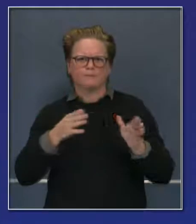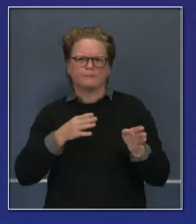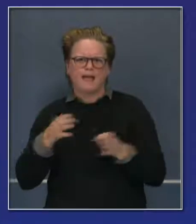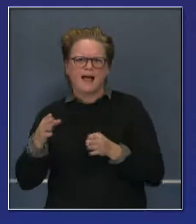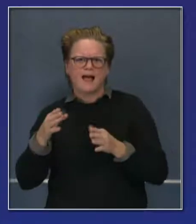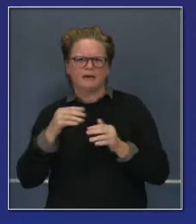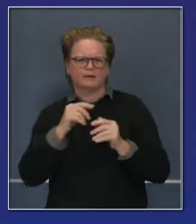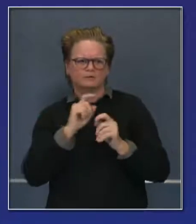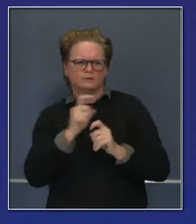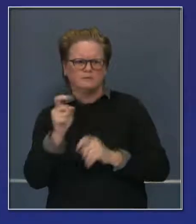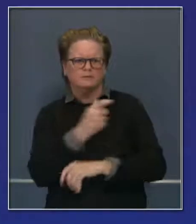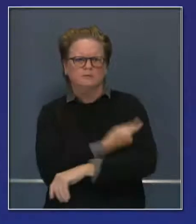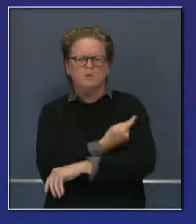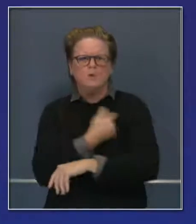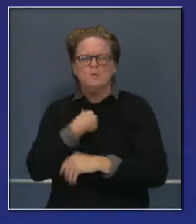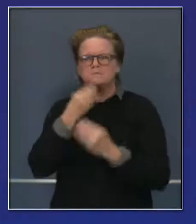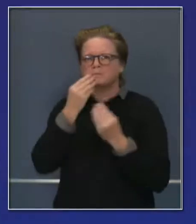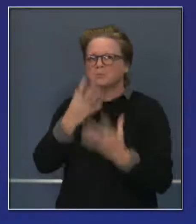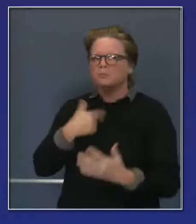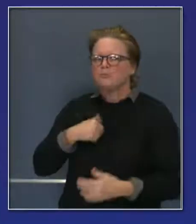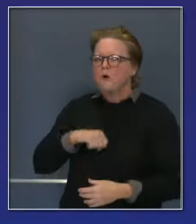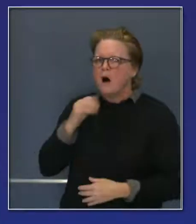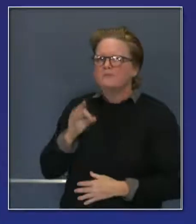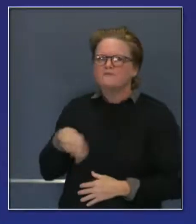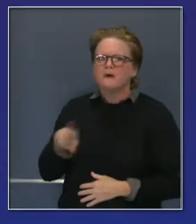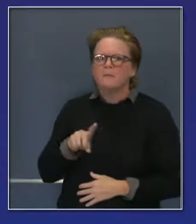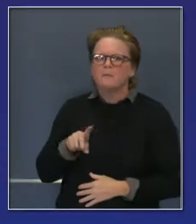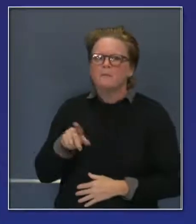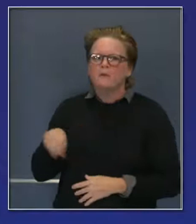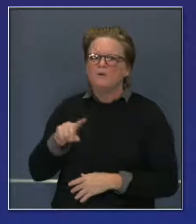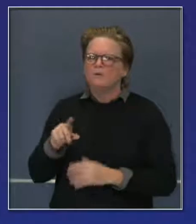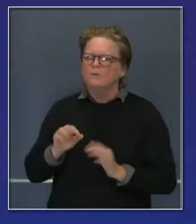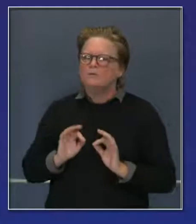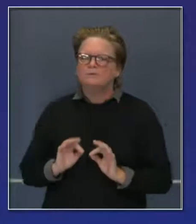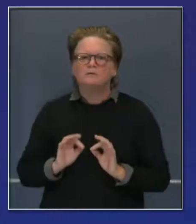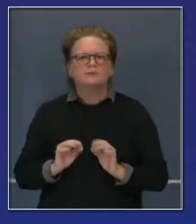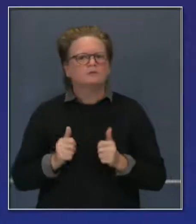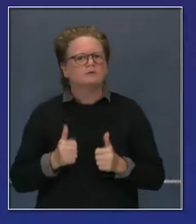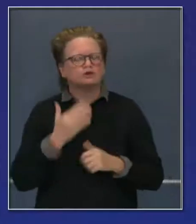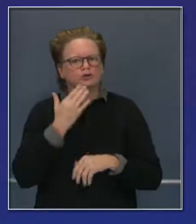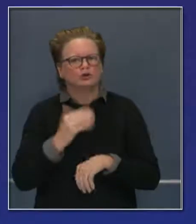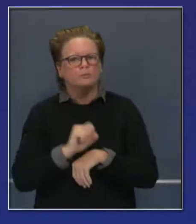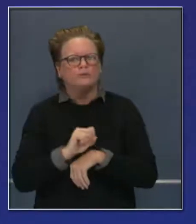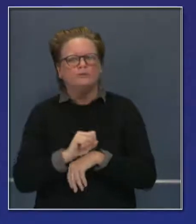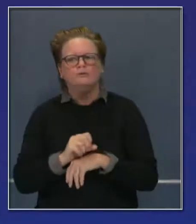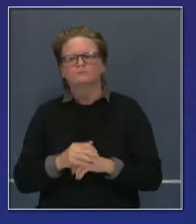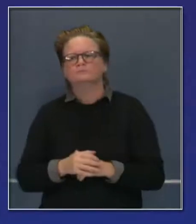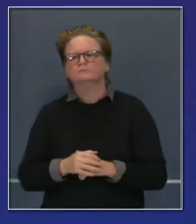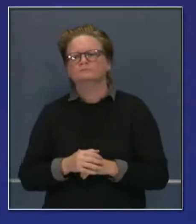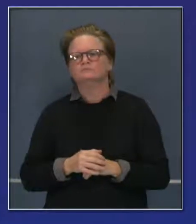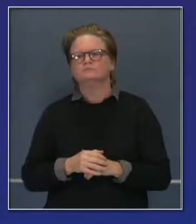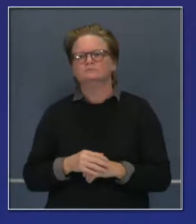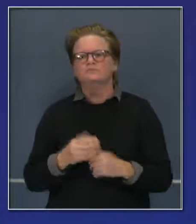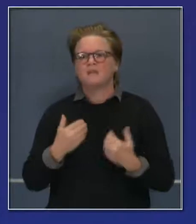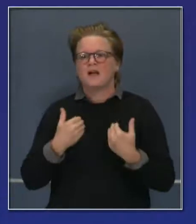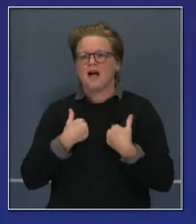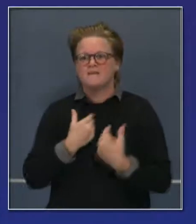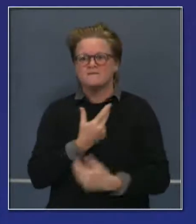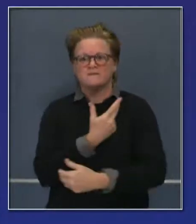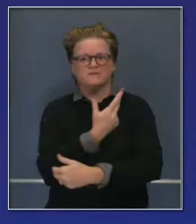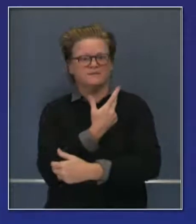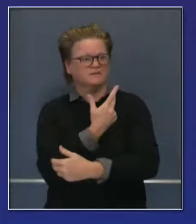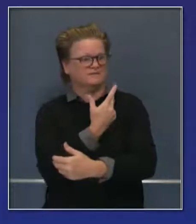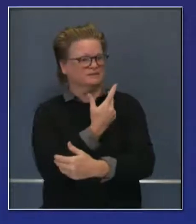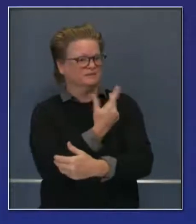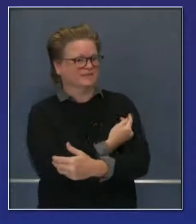vaccines, Pfizer announcing what they're doing today. But the question of how do we prioritize the allocation with more